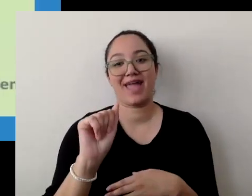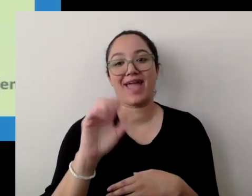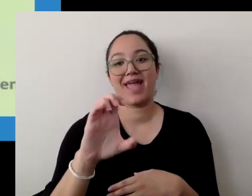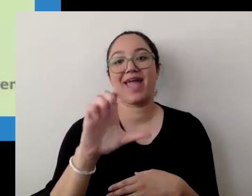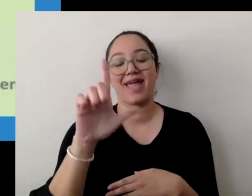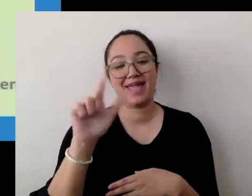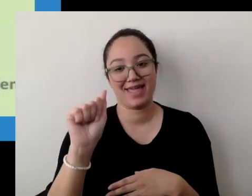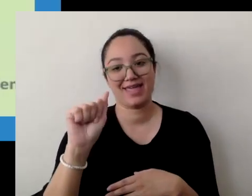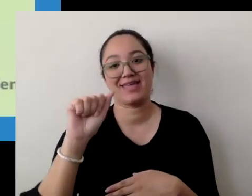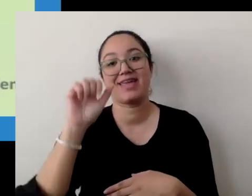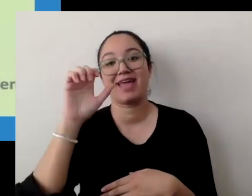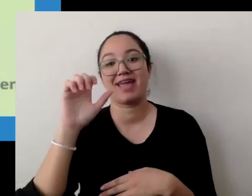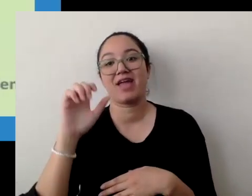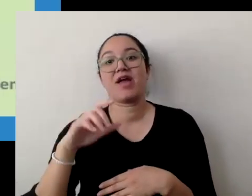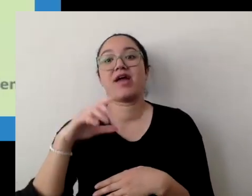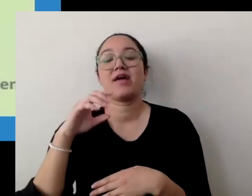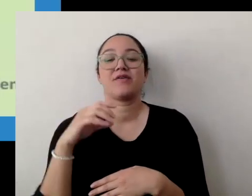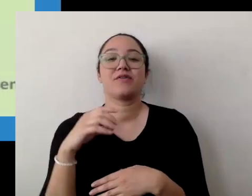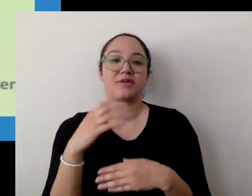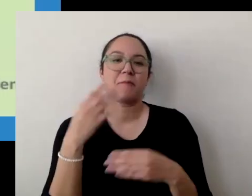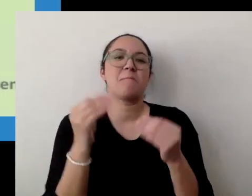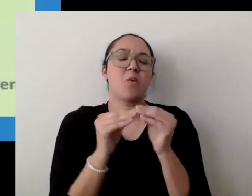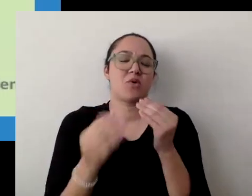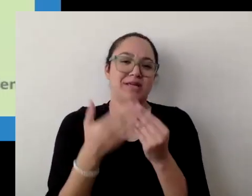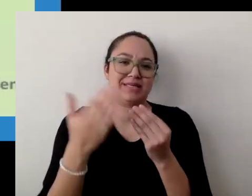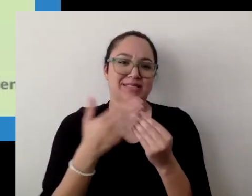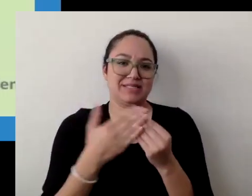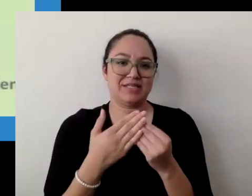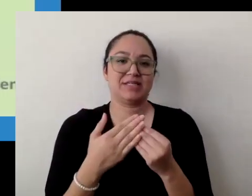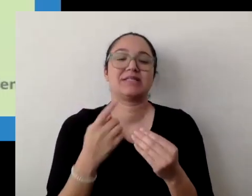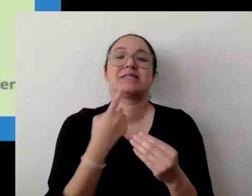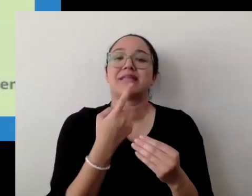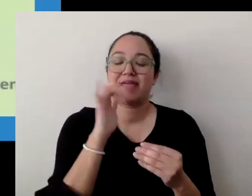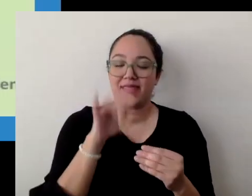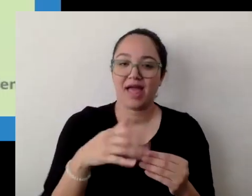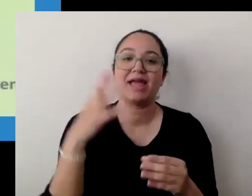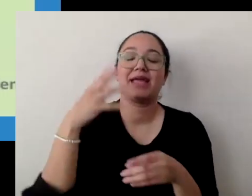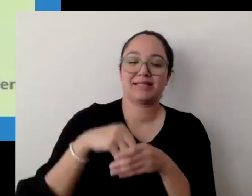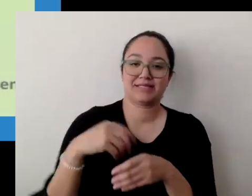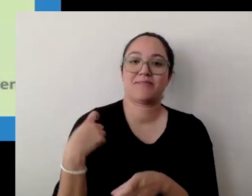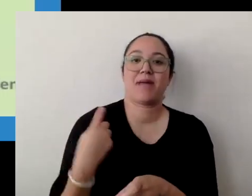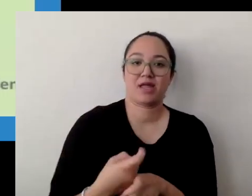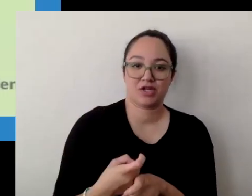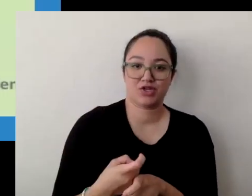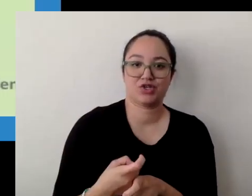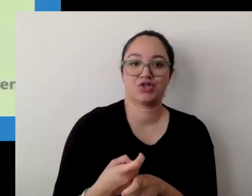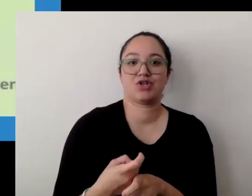neutral, see, it's neutral. it's much easier to pronounce that in Spanish. It's much easier to Ajá.